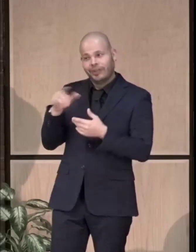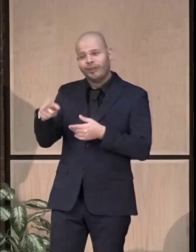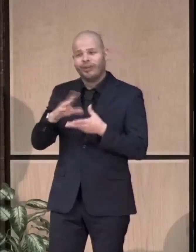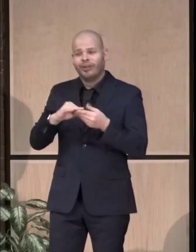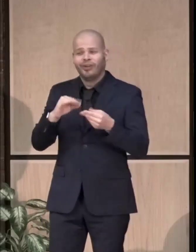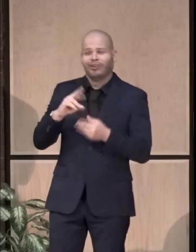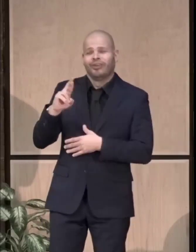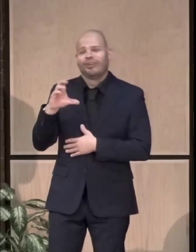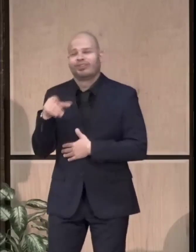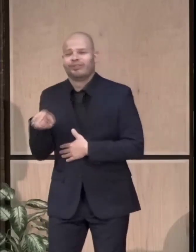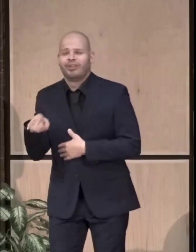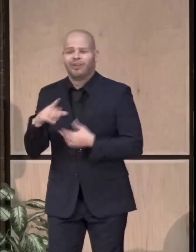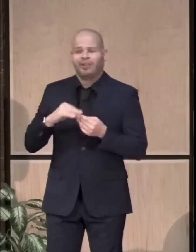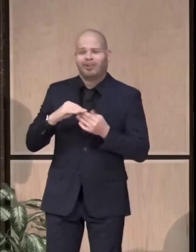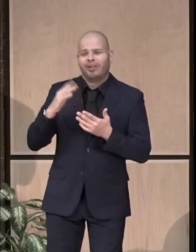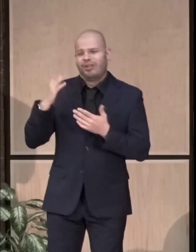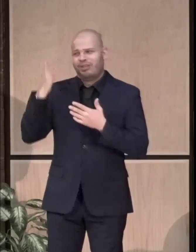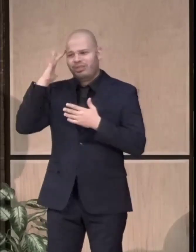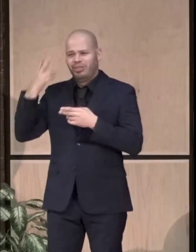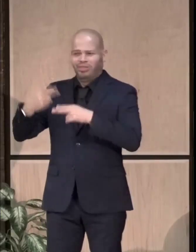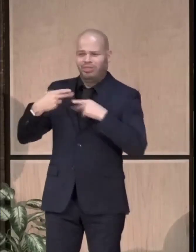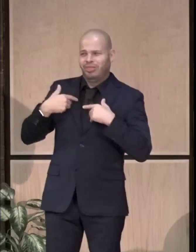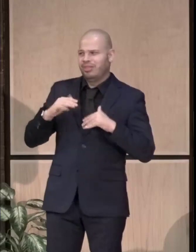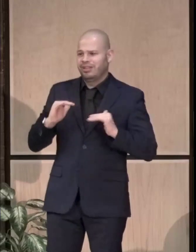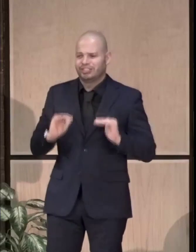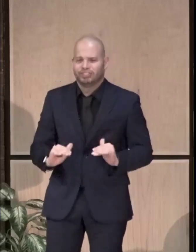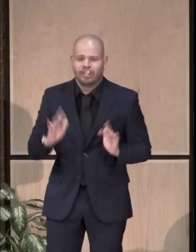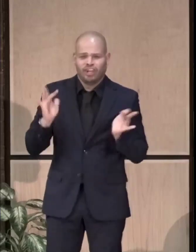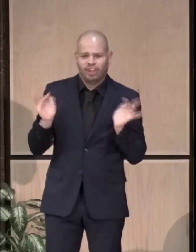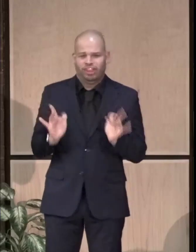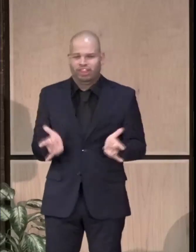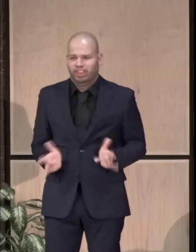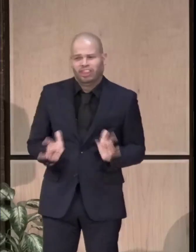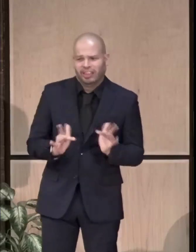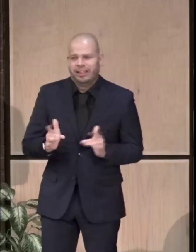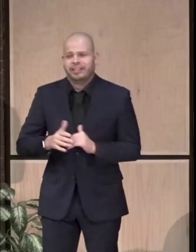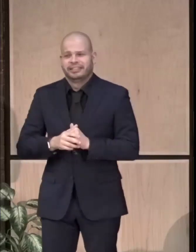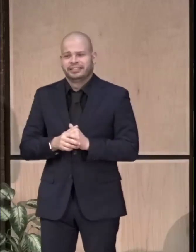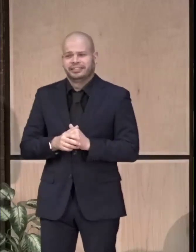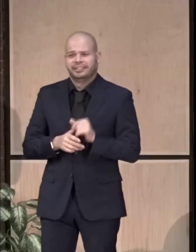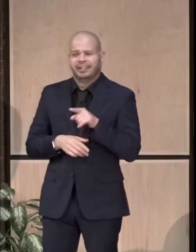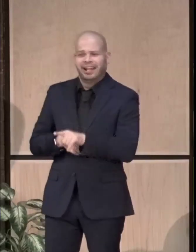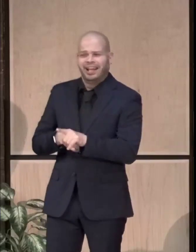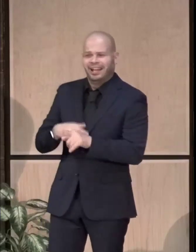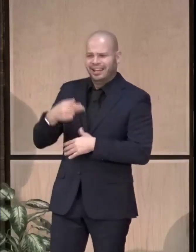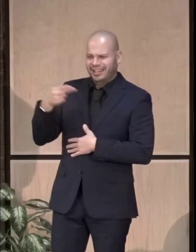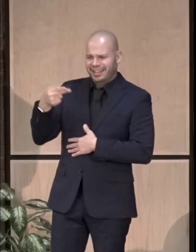him to knock it off because he was going to get in trouble talking about shooting up places and people, Card punched